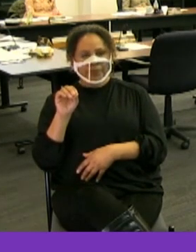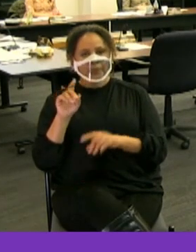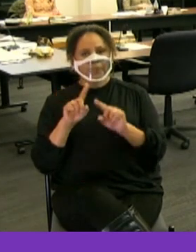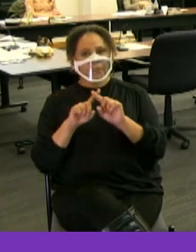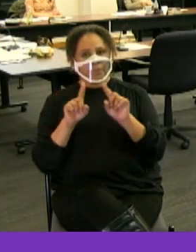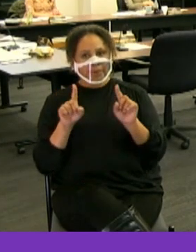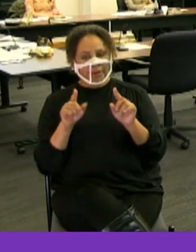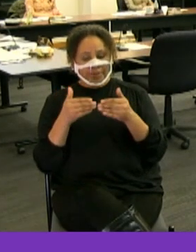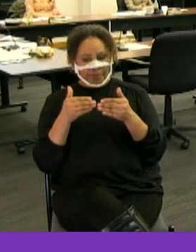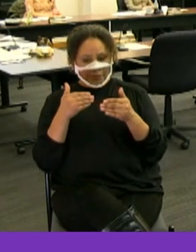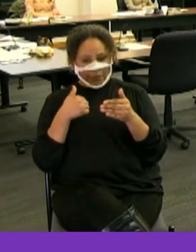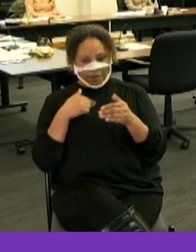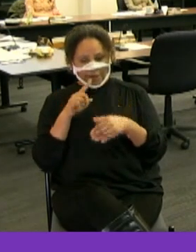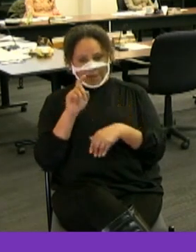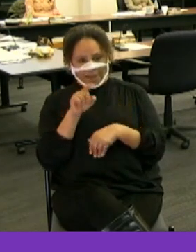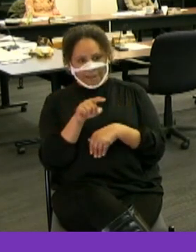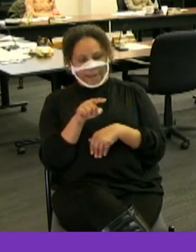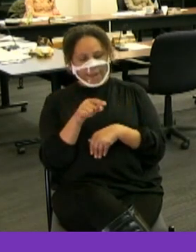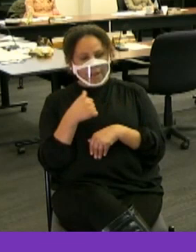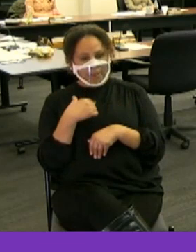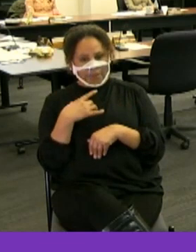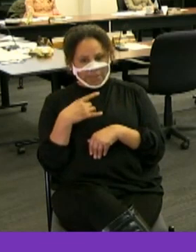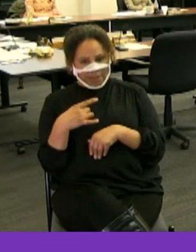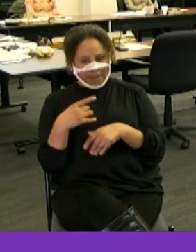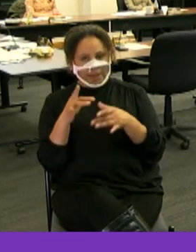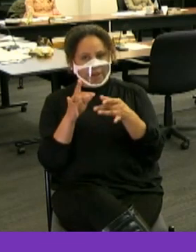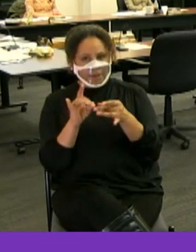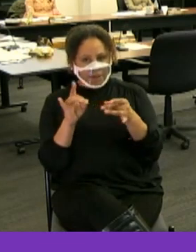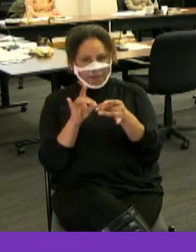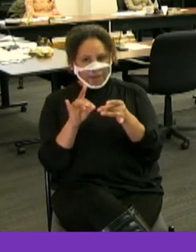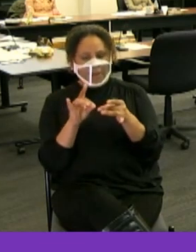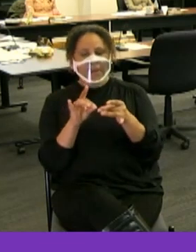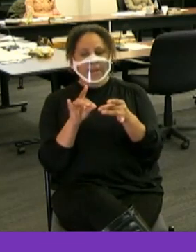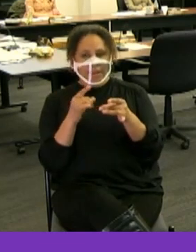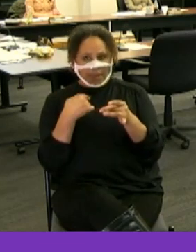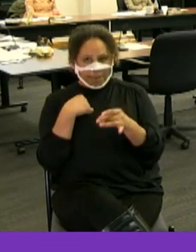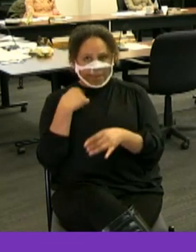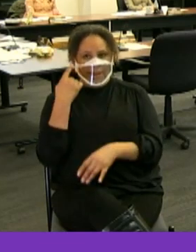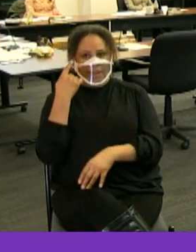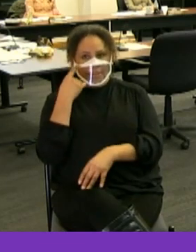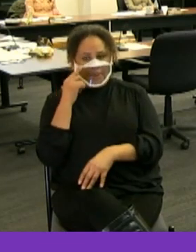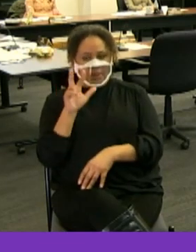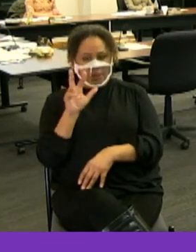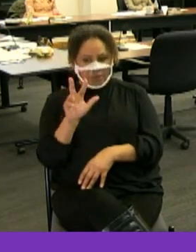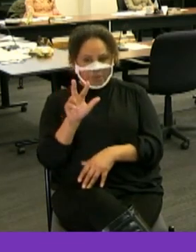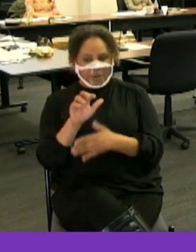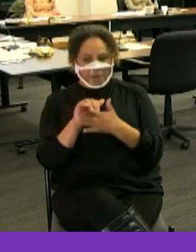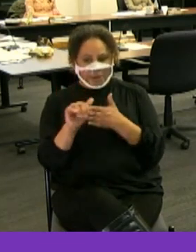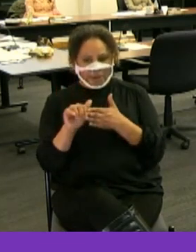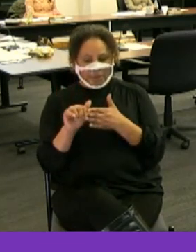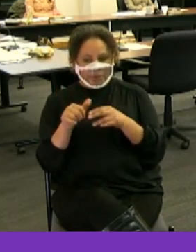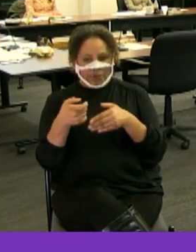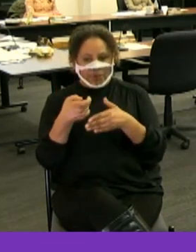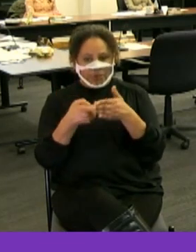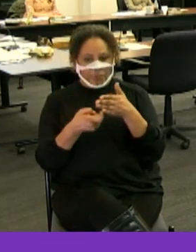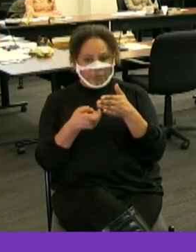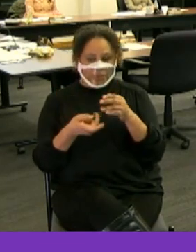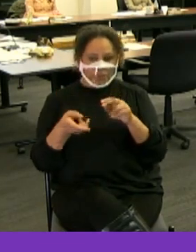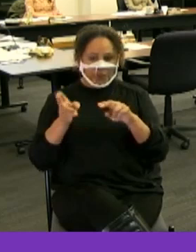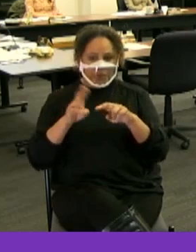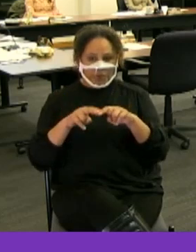But before I ask that question, I would just like to state that I do think that $3 as a tuition